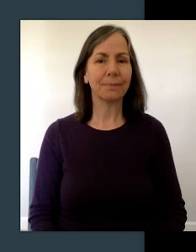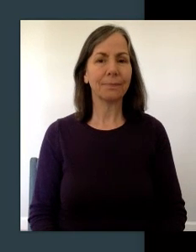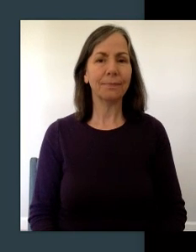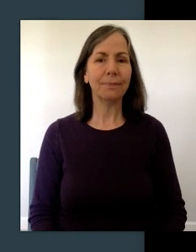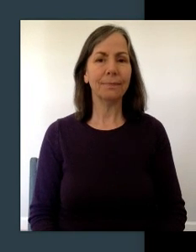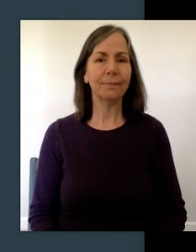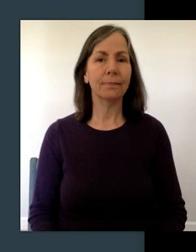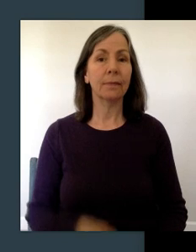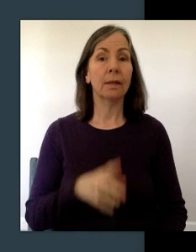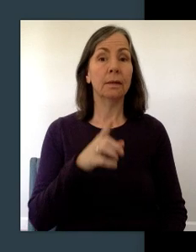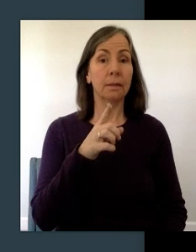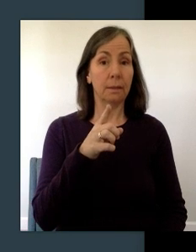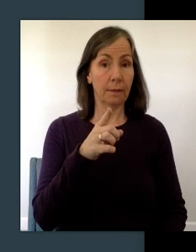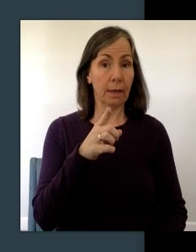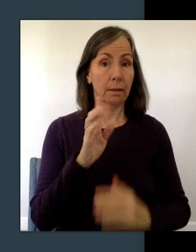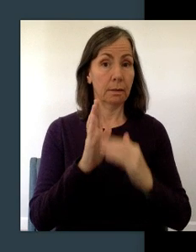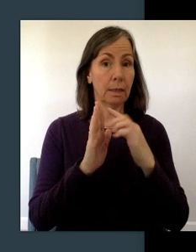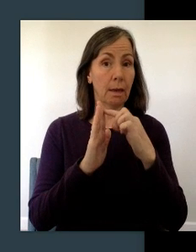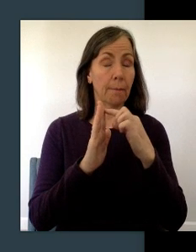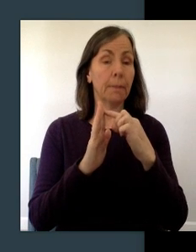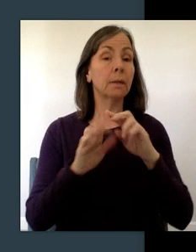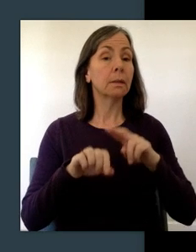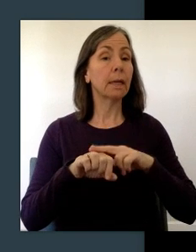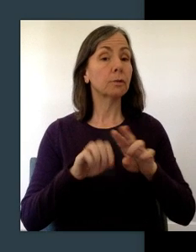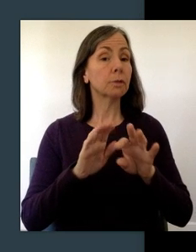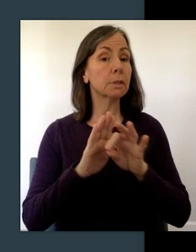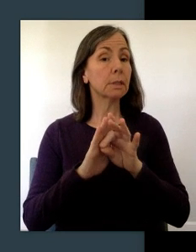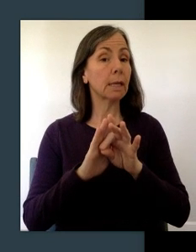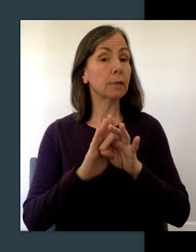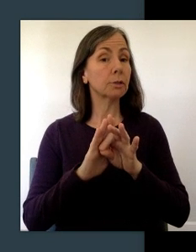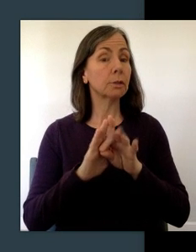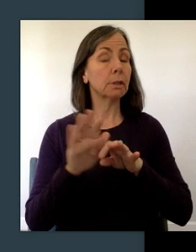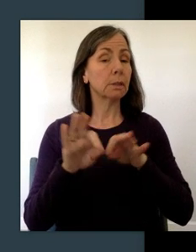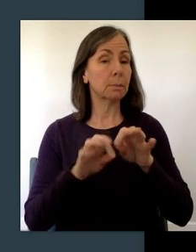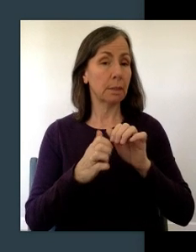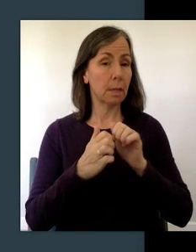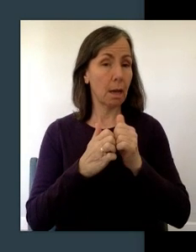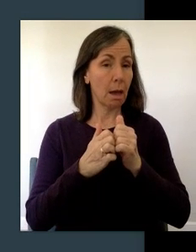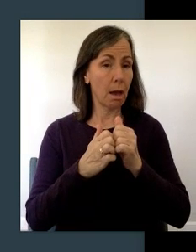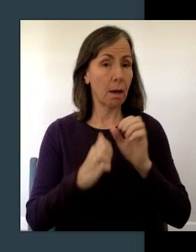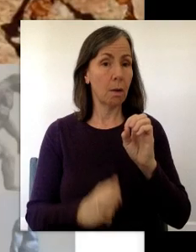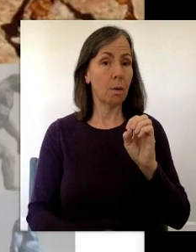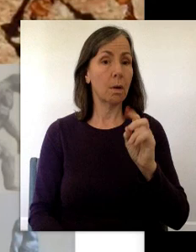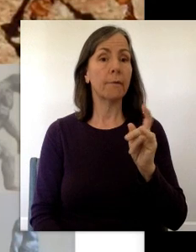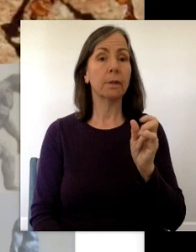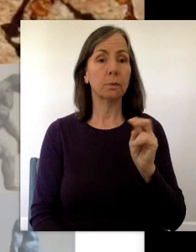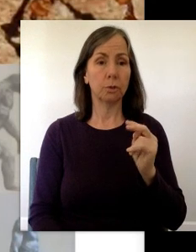This says natural selection explains how evolution can happen.